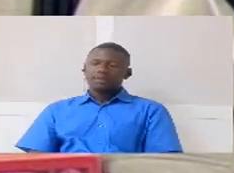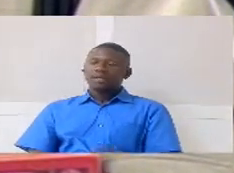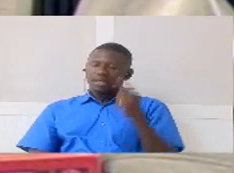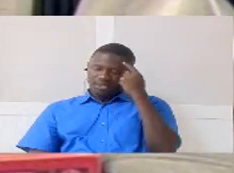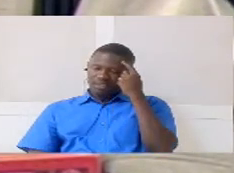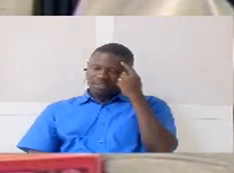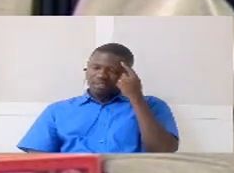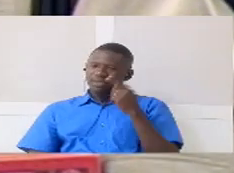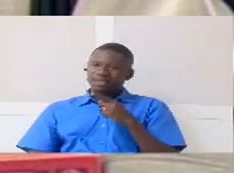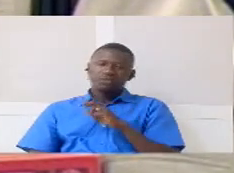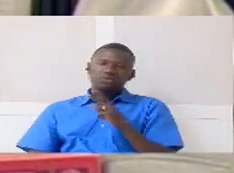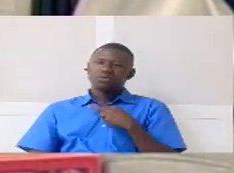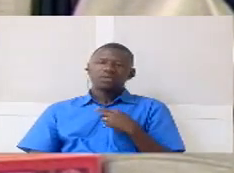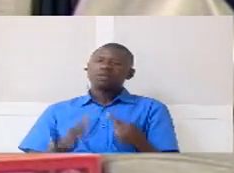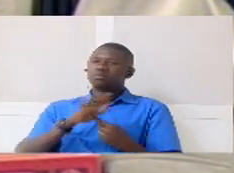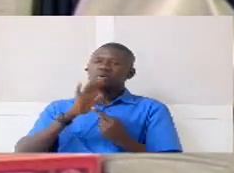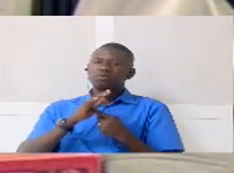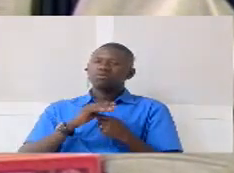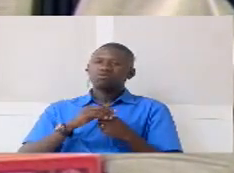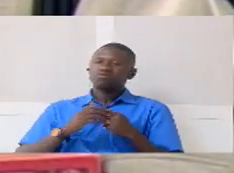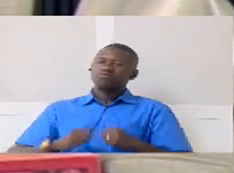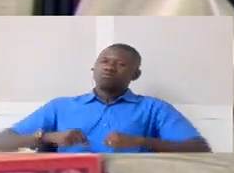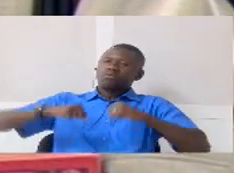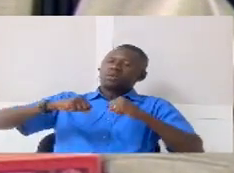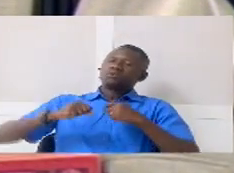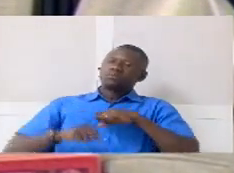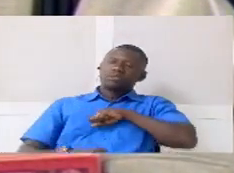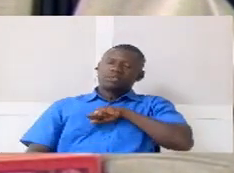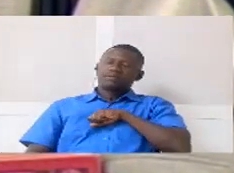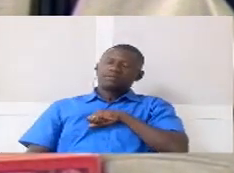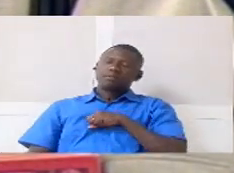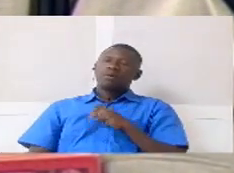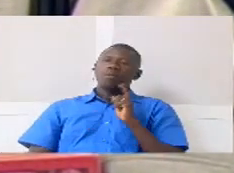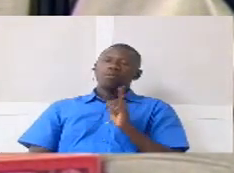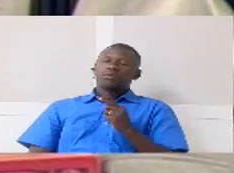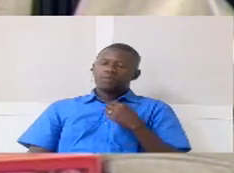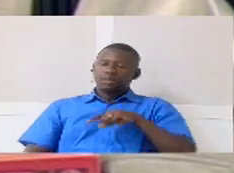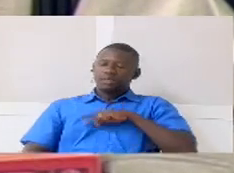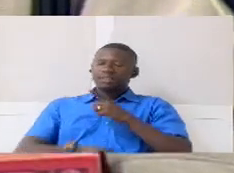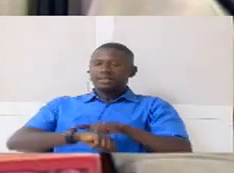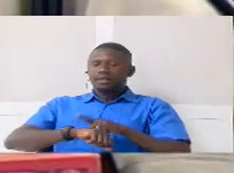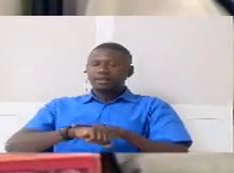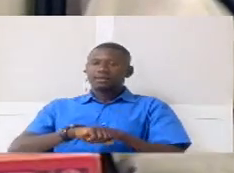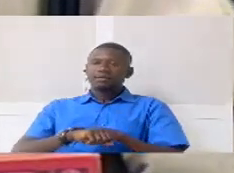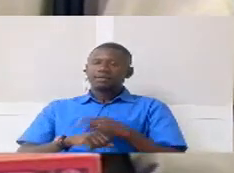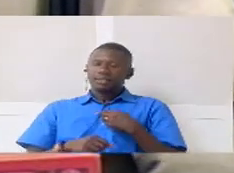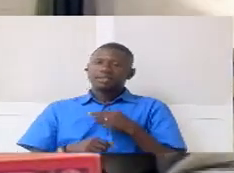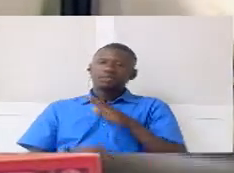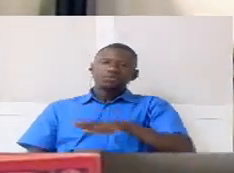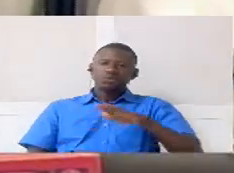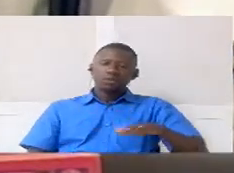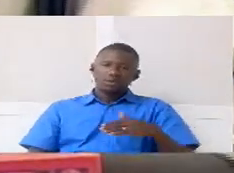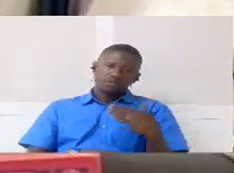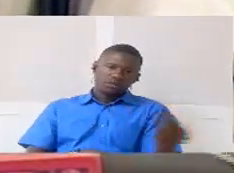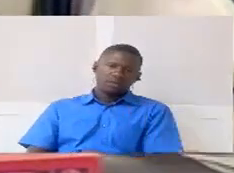it is not necessary for one to praise himself but ndelawa to juvenile wing amira hani YMCA but